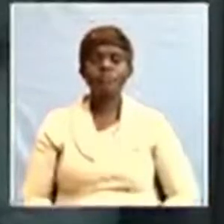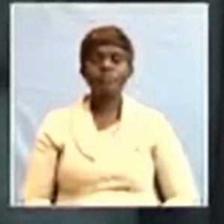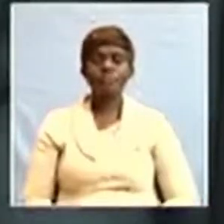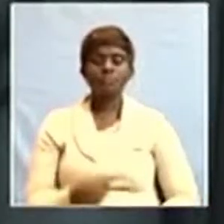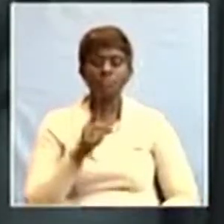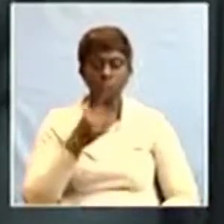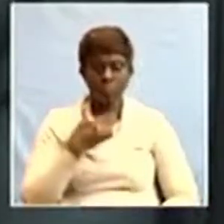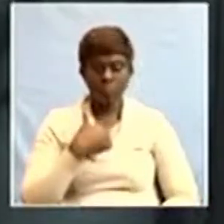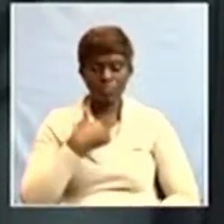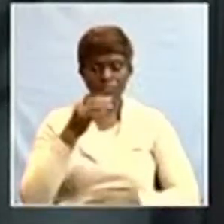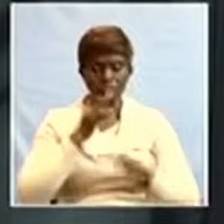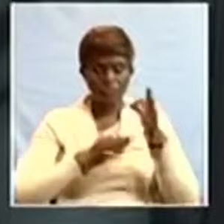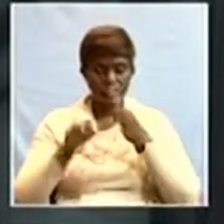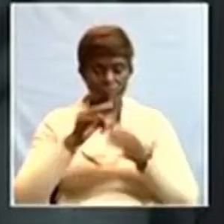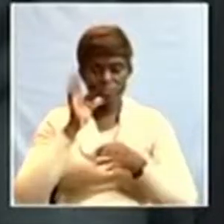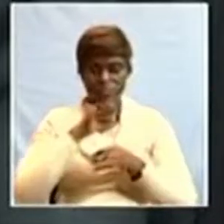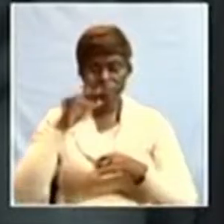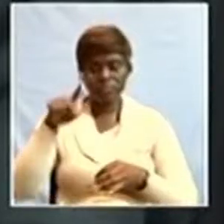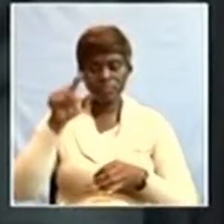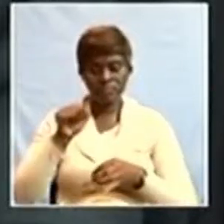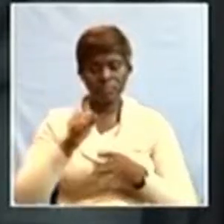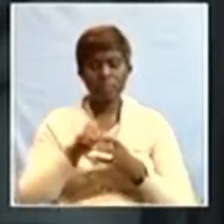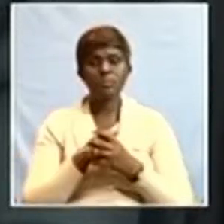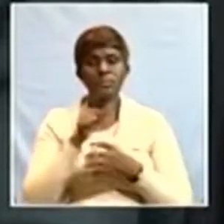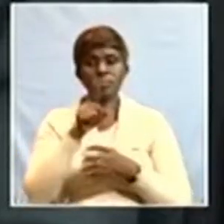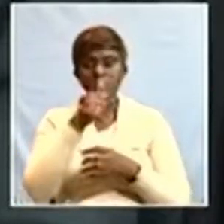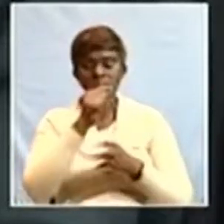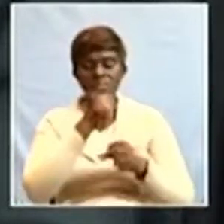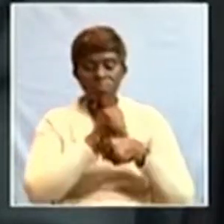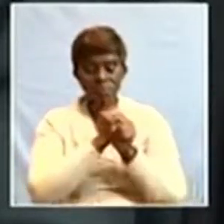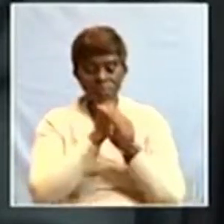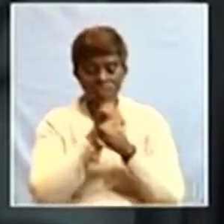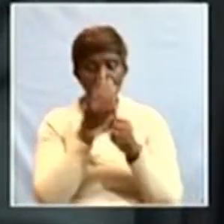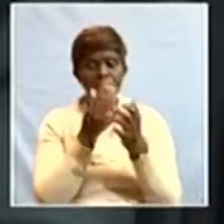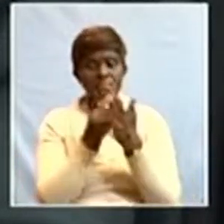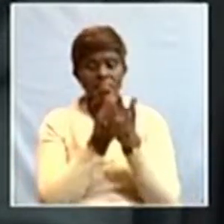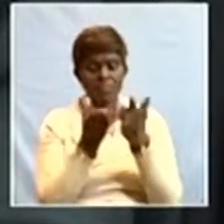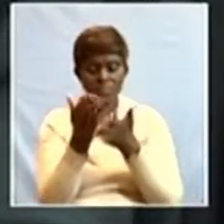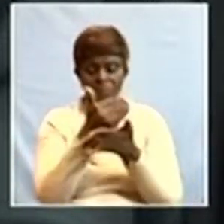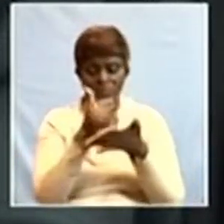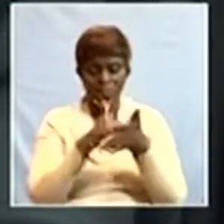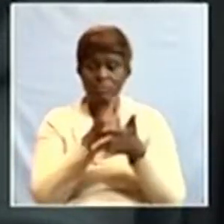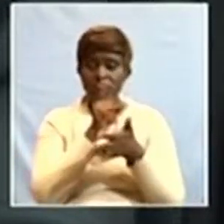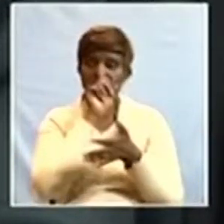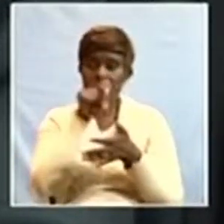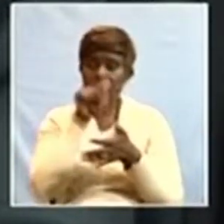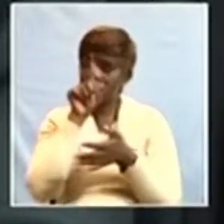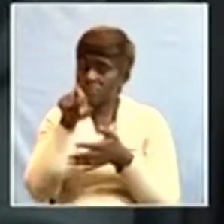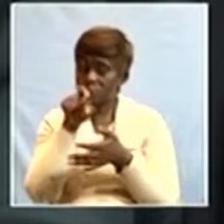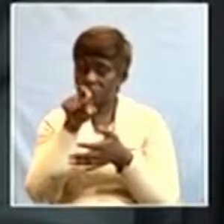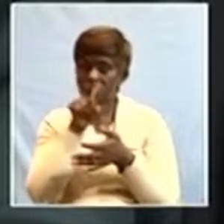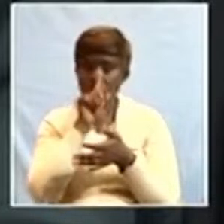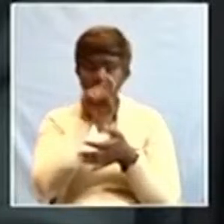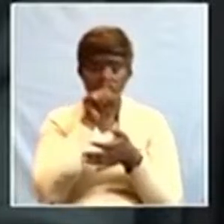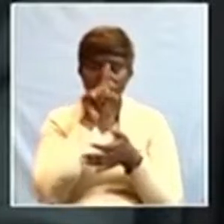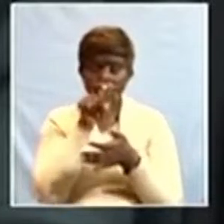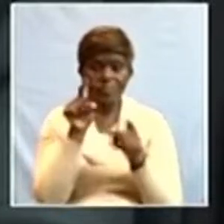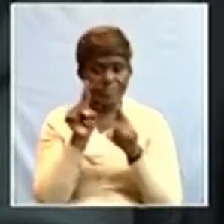you have submitted, PS, that you made recoveries through insurance,